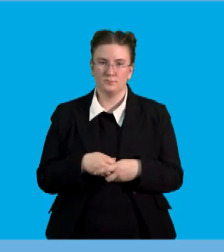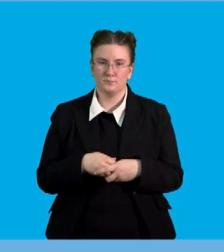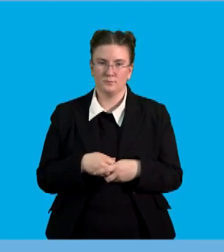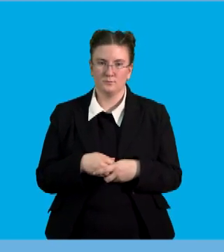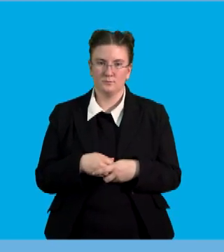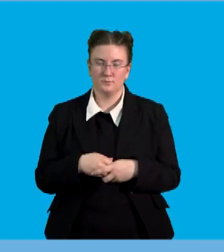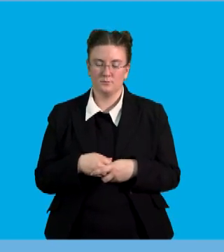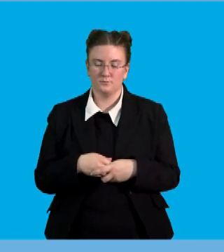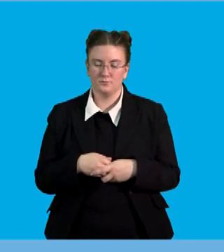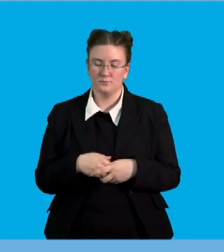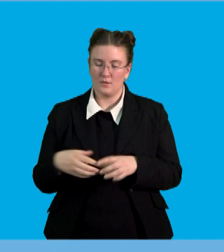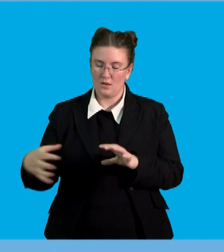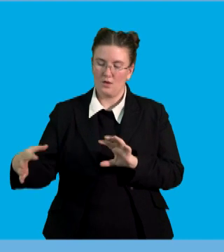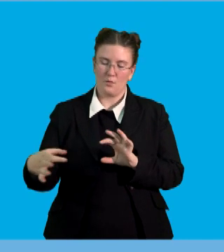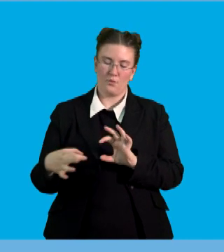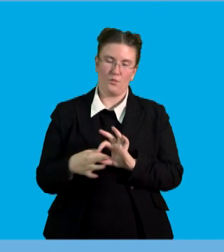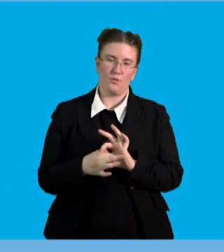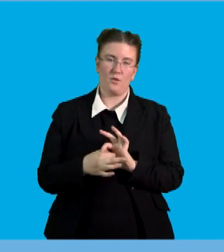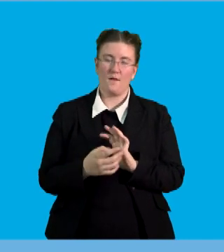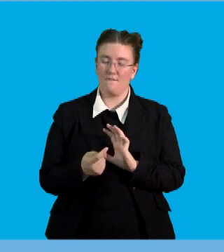of attractive forces